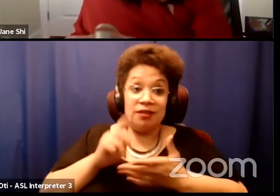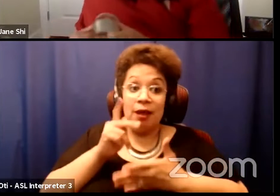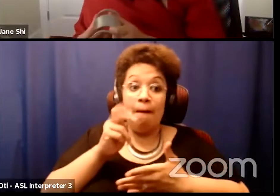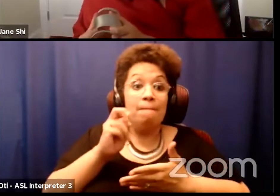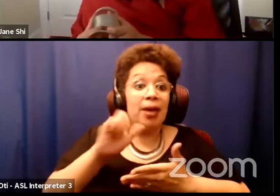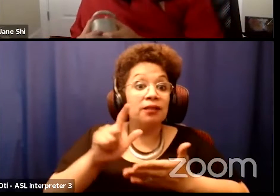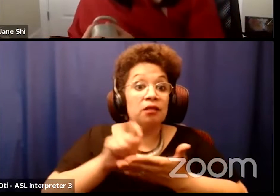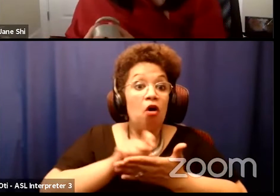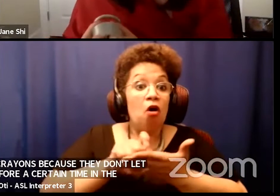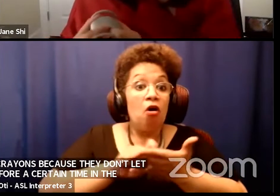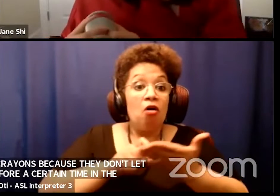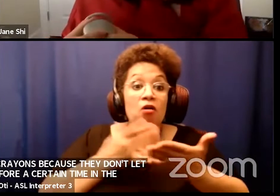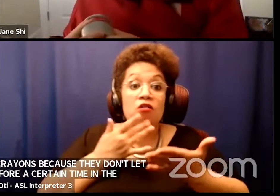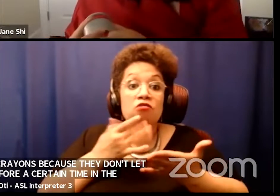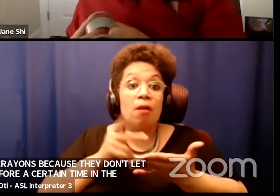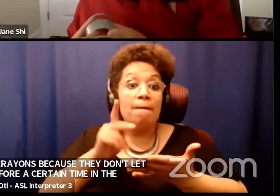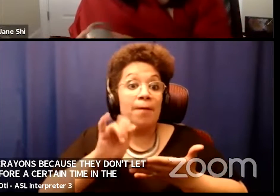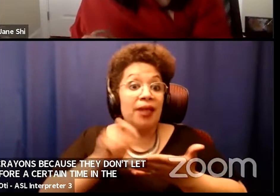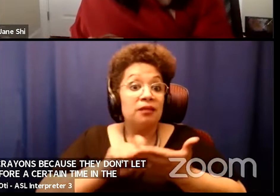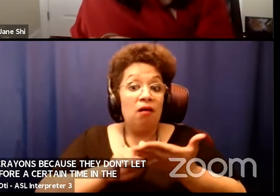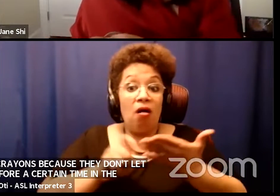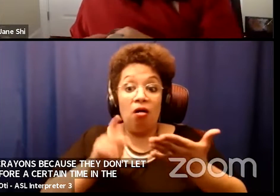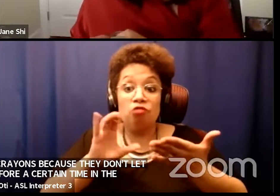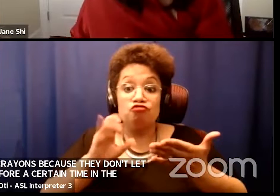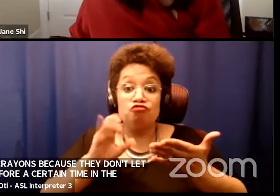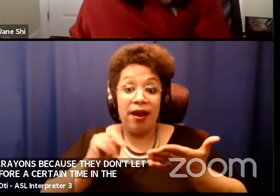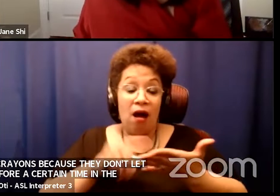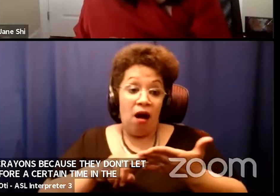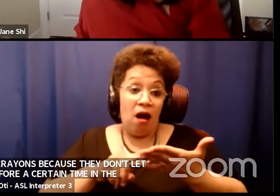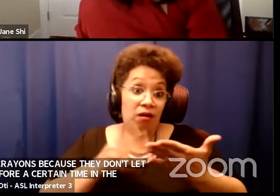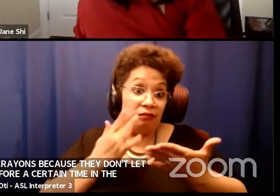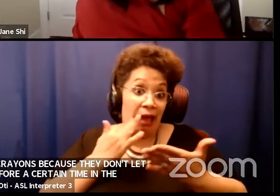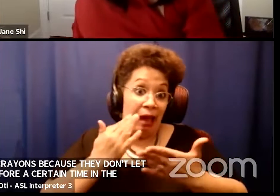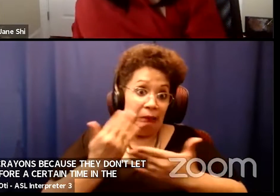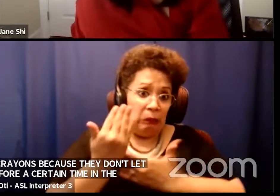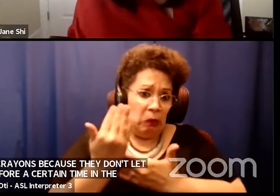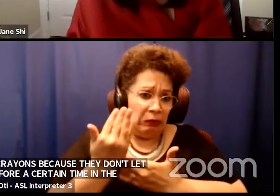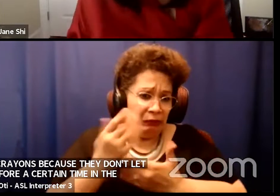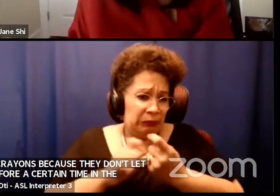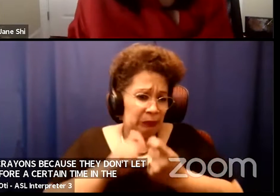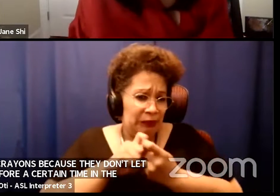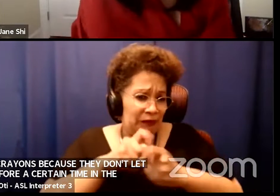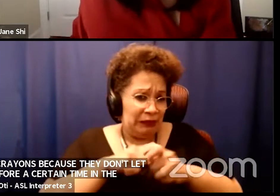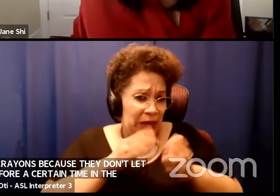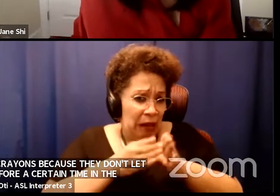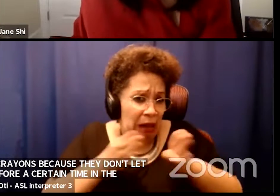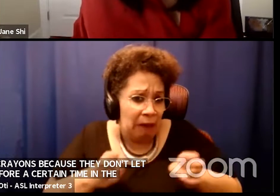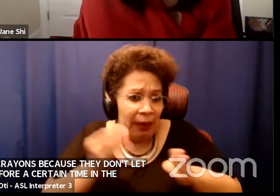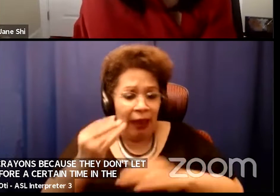because apparently those are dangerous materials.